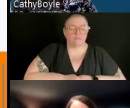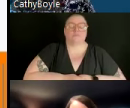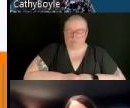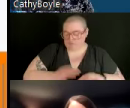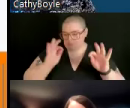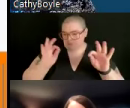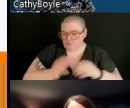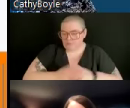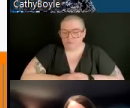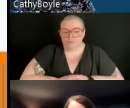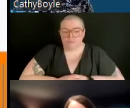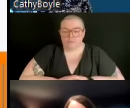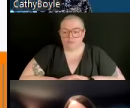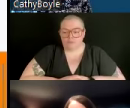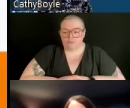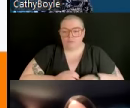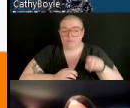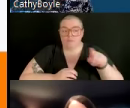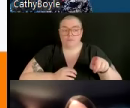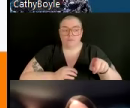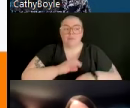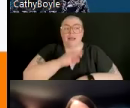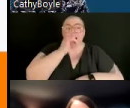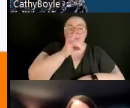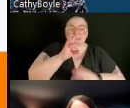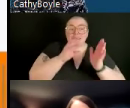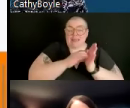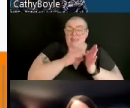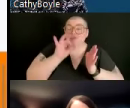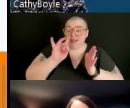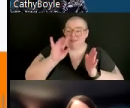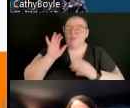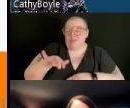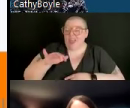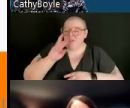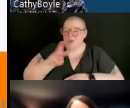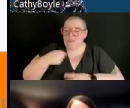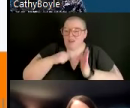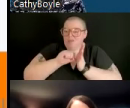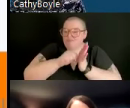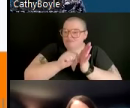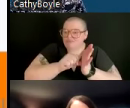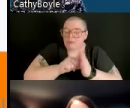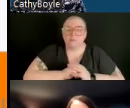Okay. This is 18 section 8. And you can see